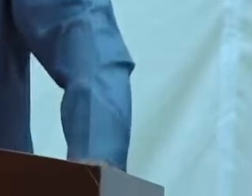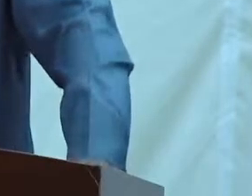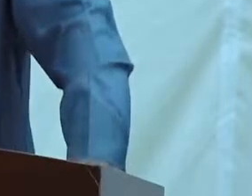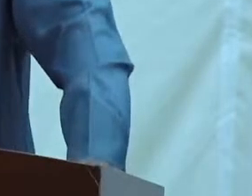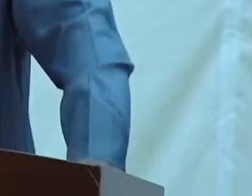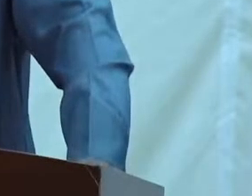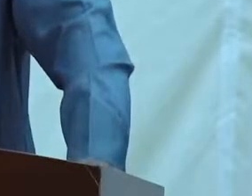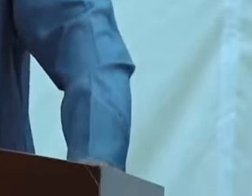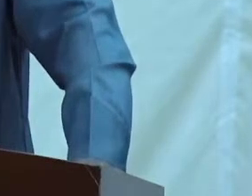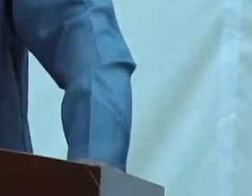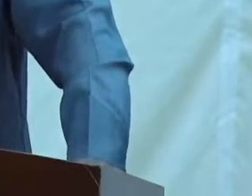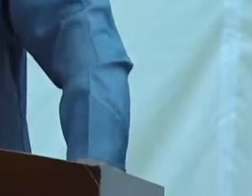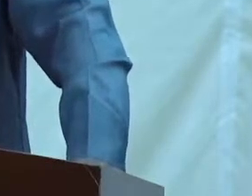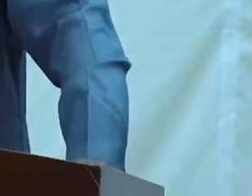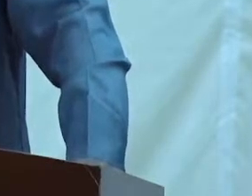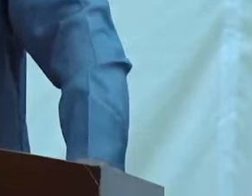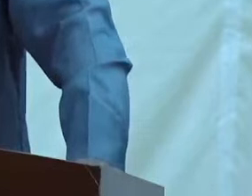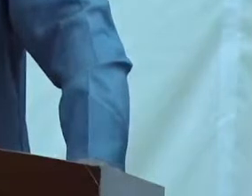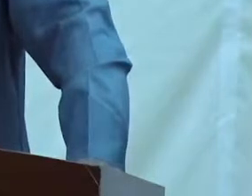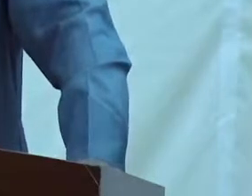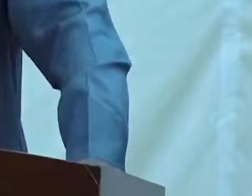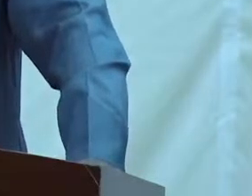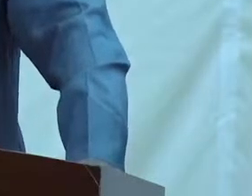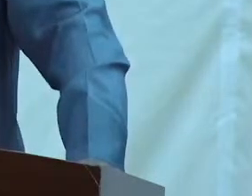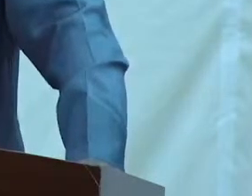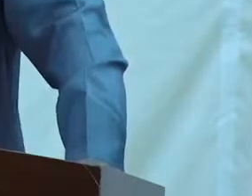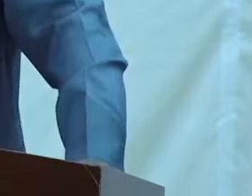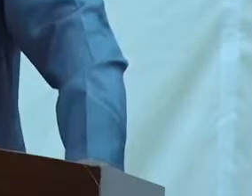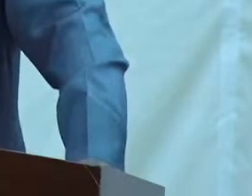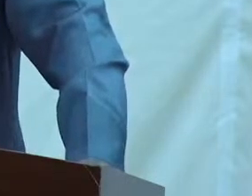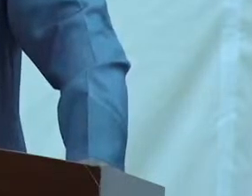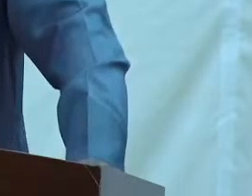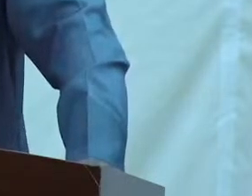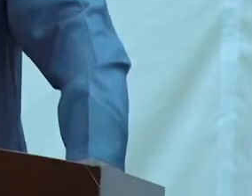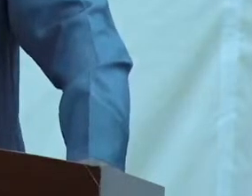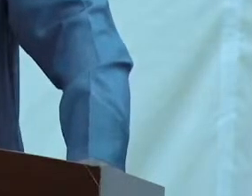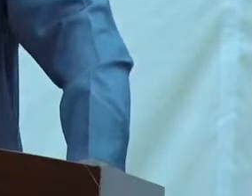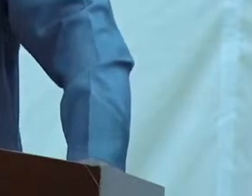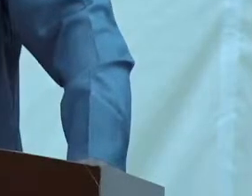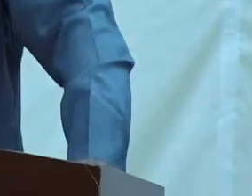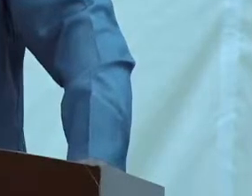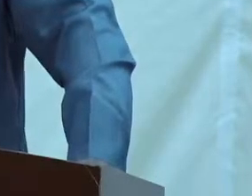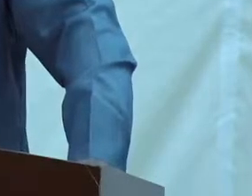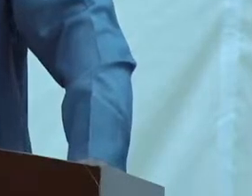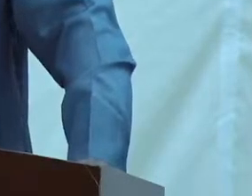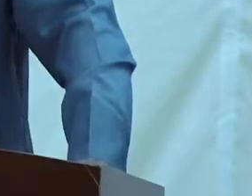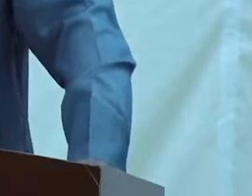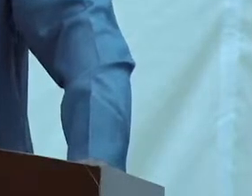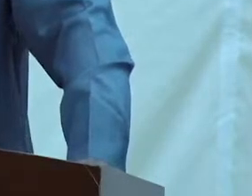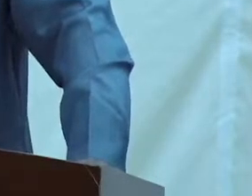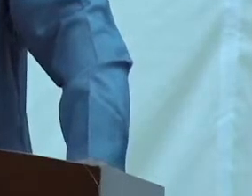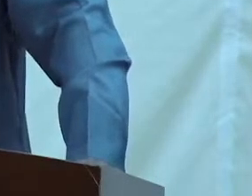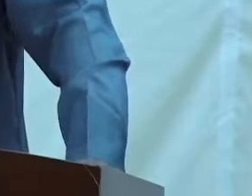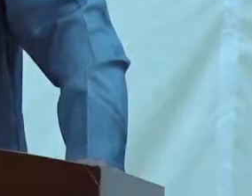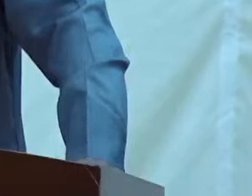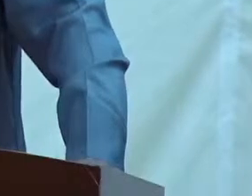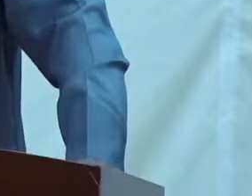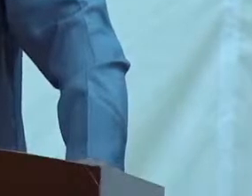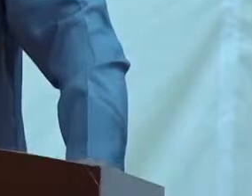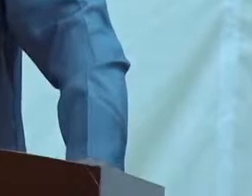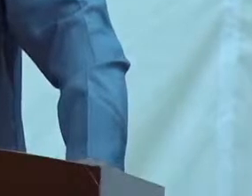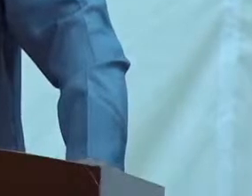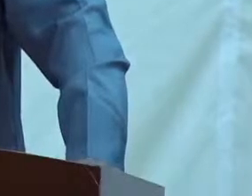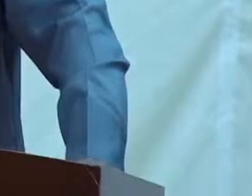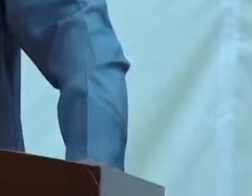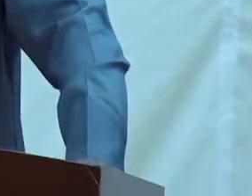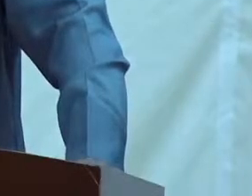Group, Unique Image Limited, and Bell Aqua Mineral Water for partnering with us to